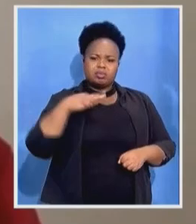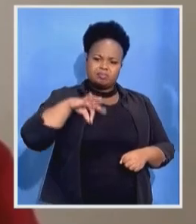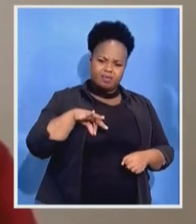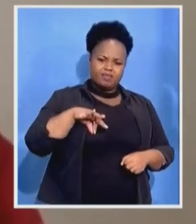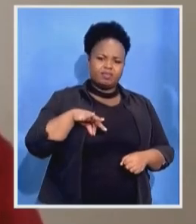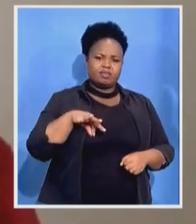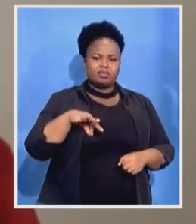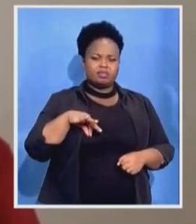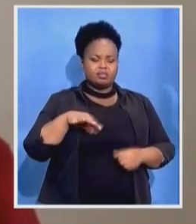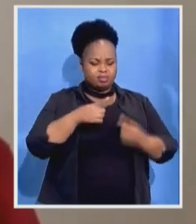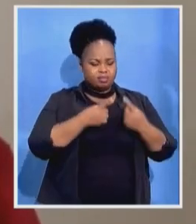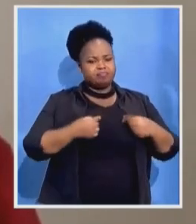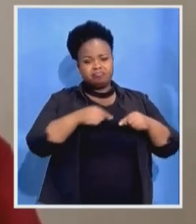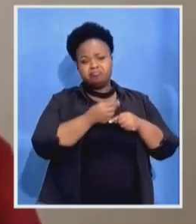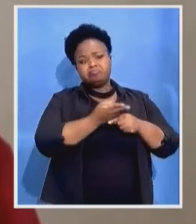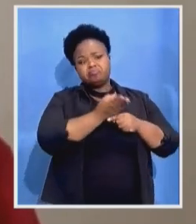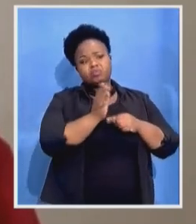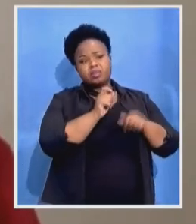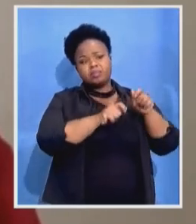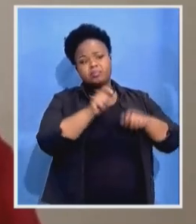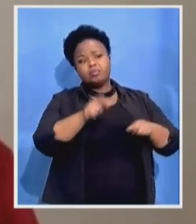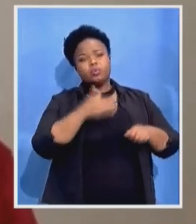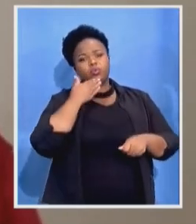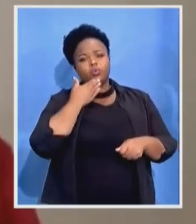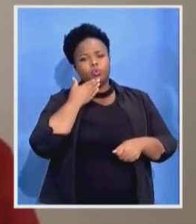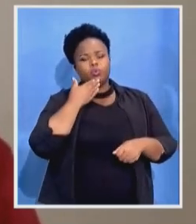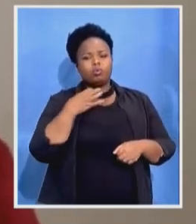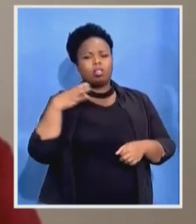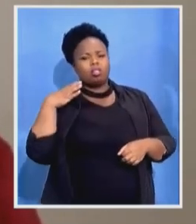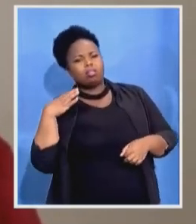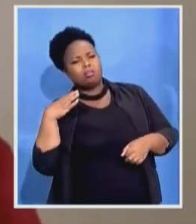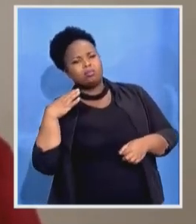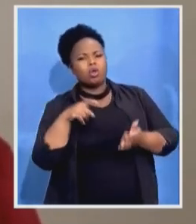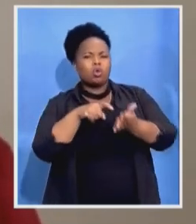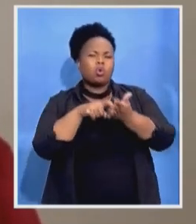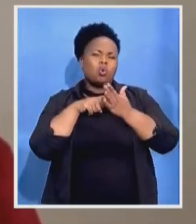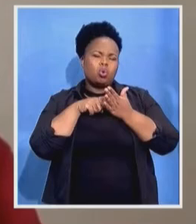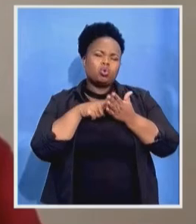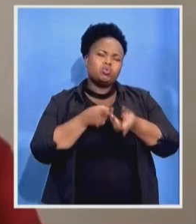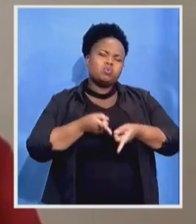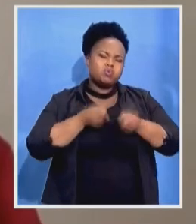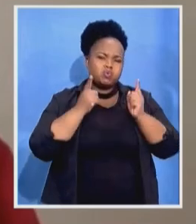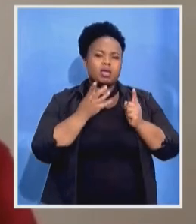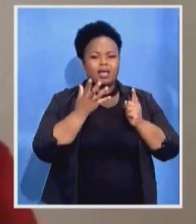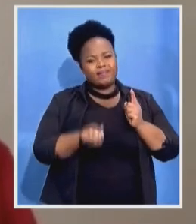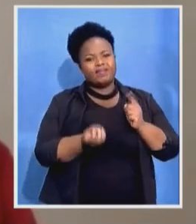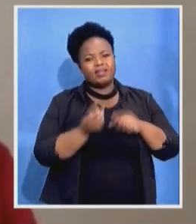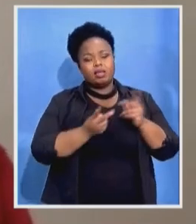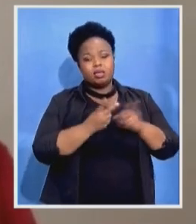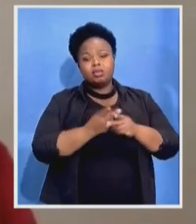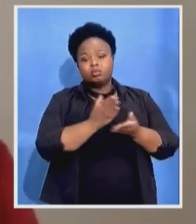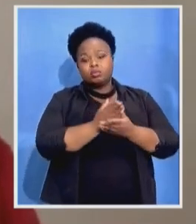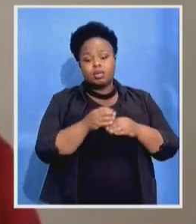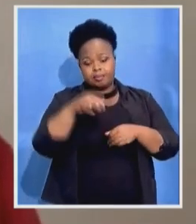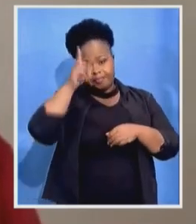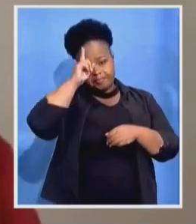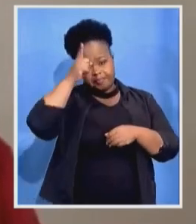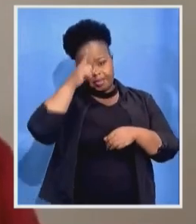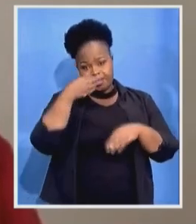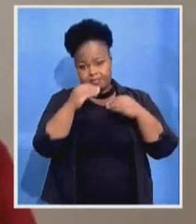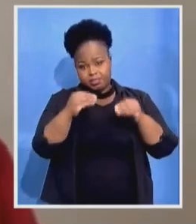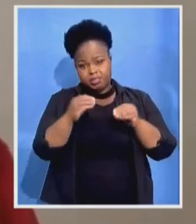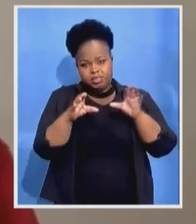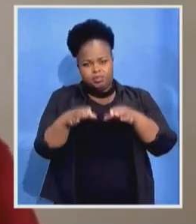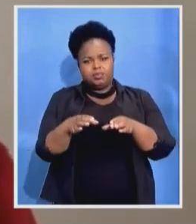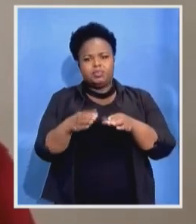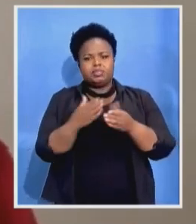are heavily indebted, and even to sections of black business, by the way, who are being done short by,